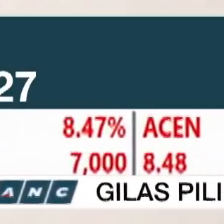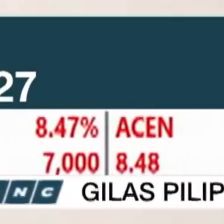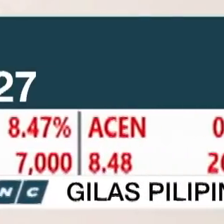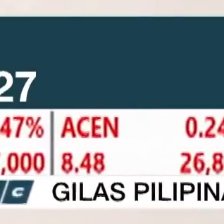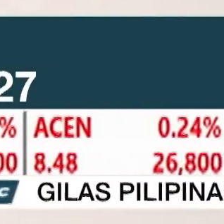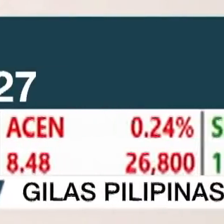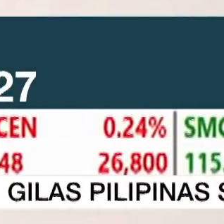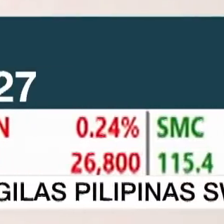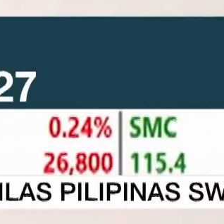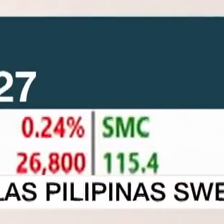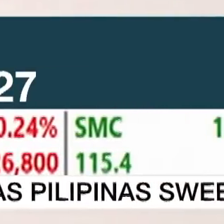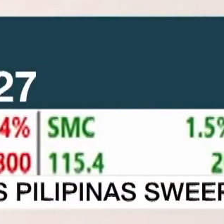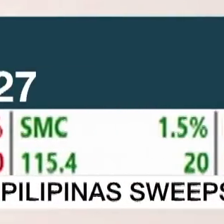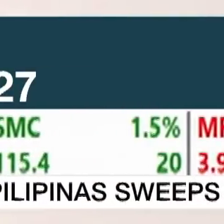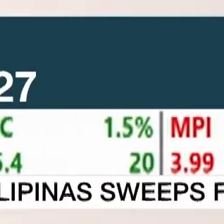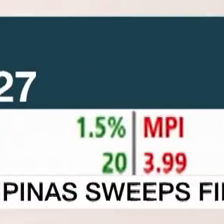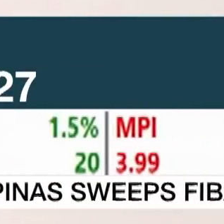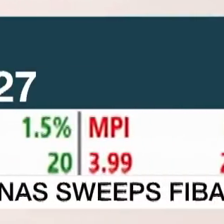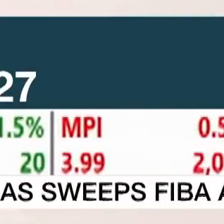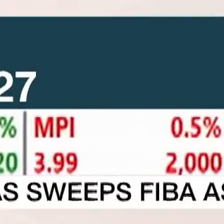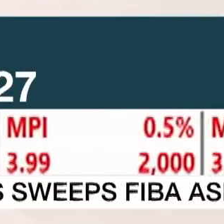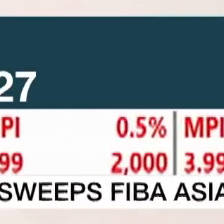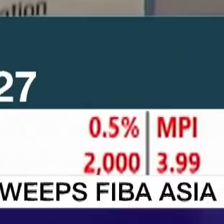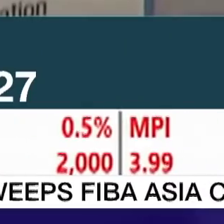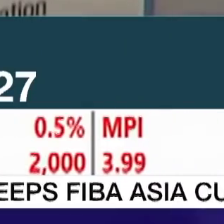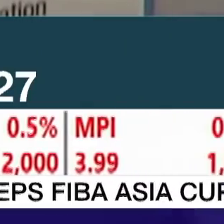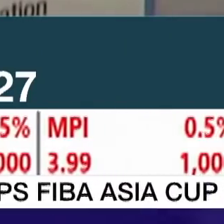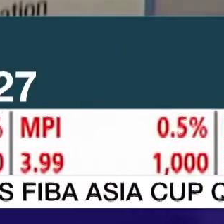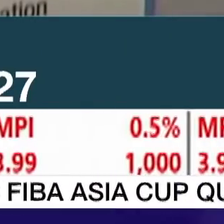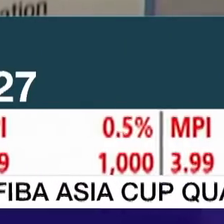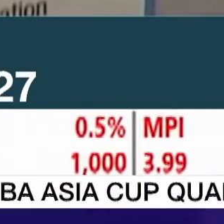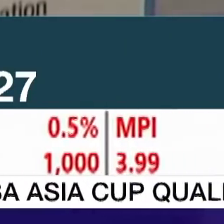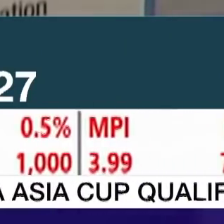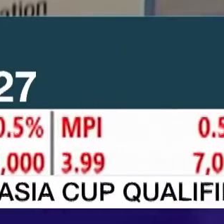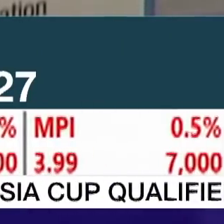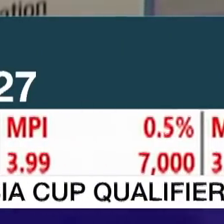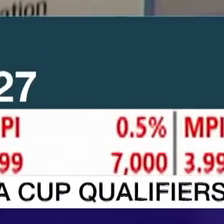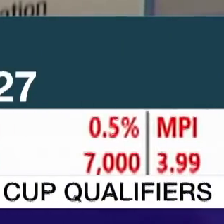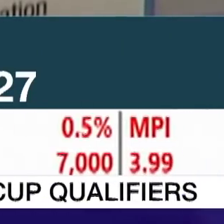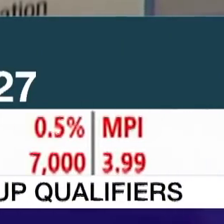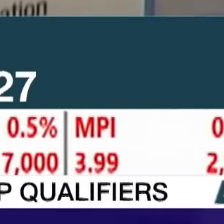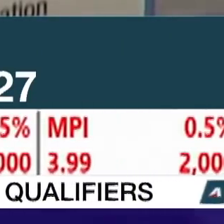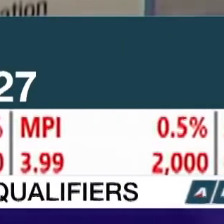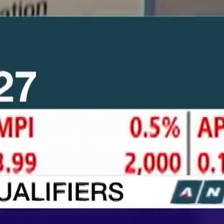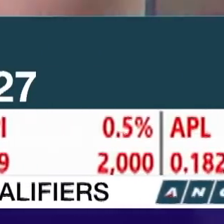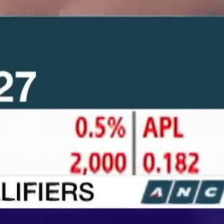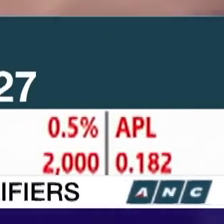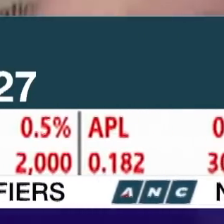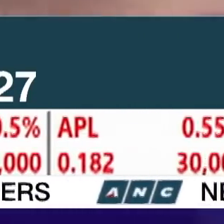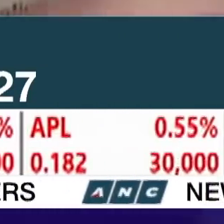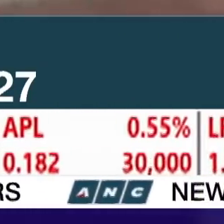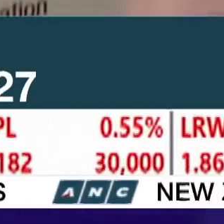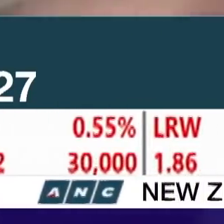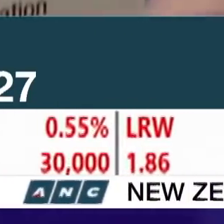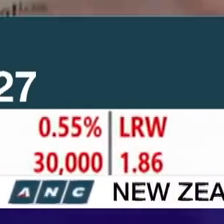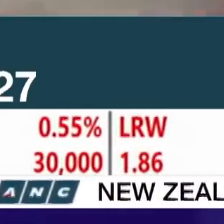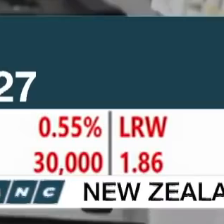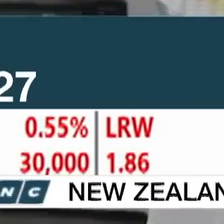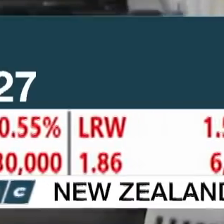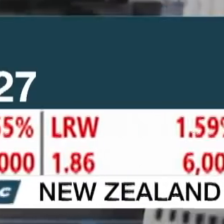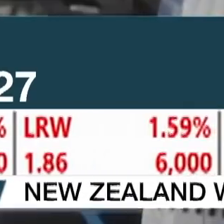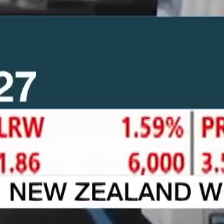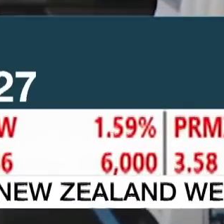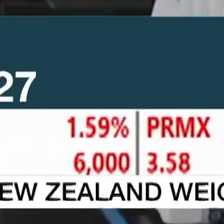that number, 13 million will go to the government. The remaining 7 million will go to the private sector. Coupled with the